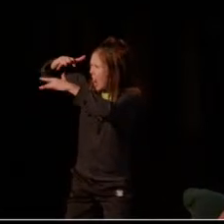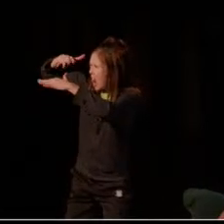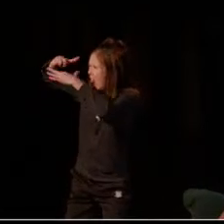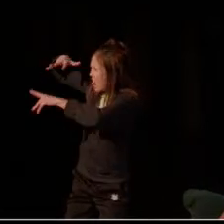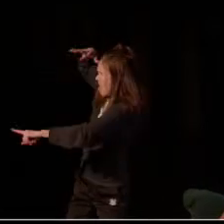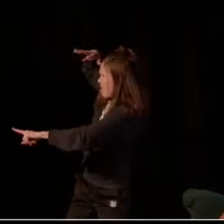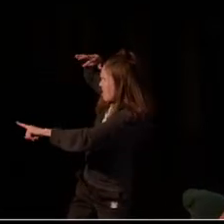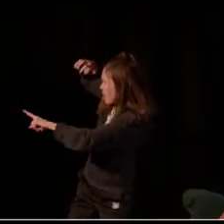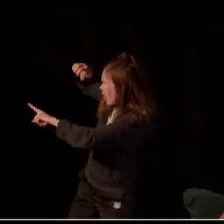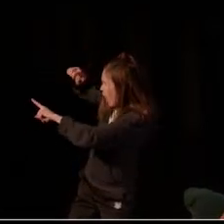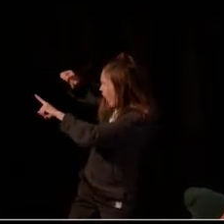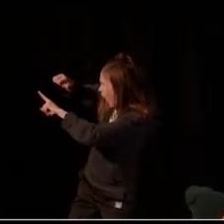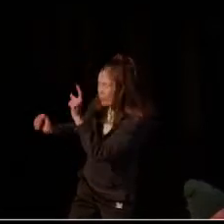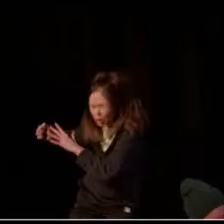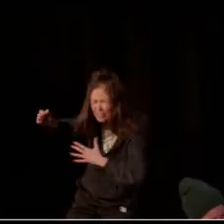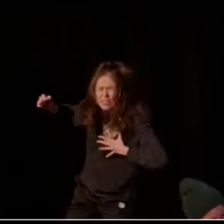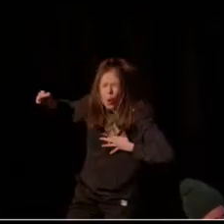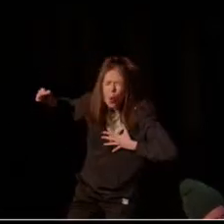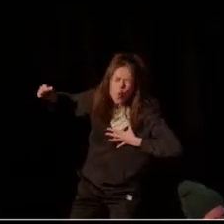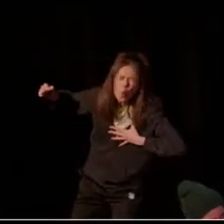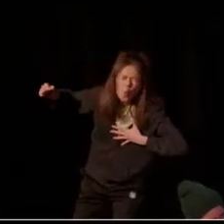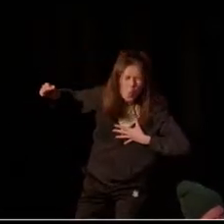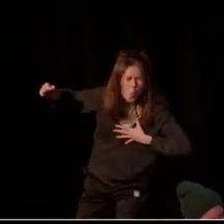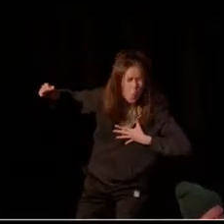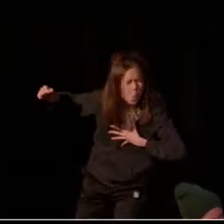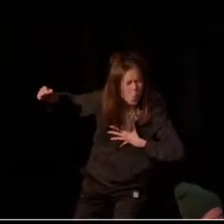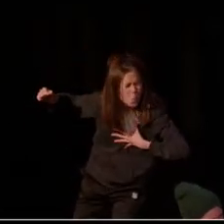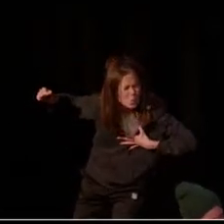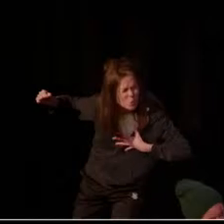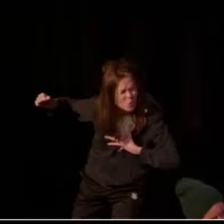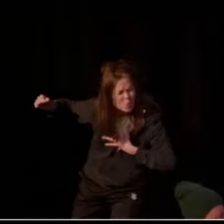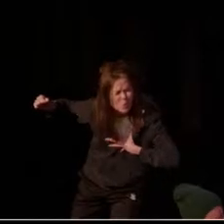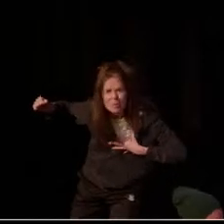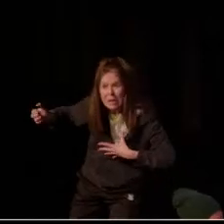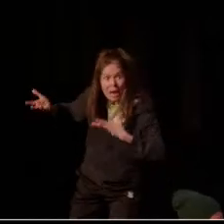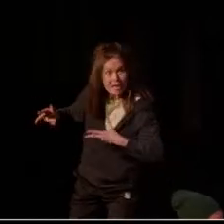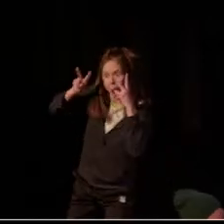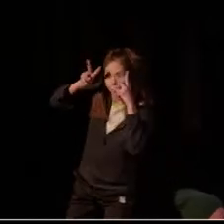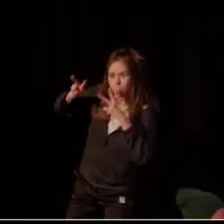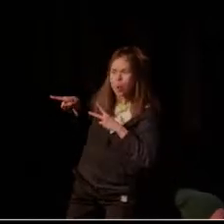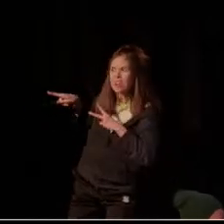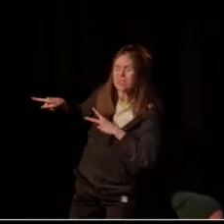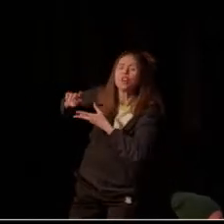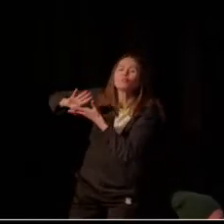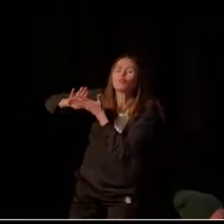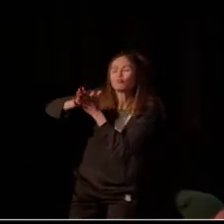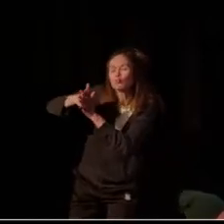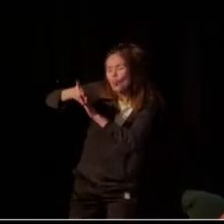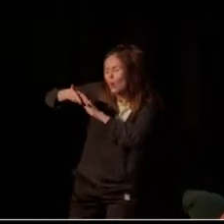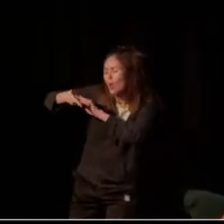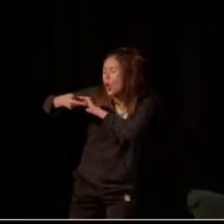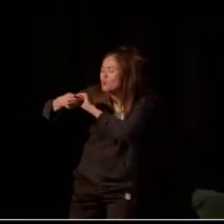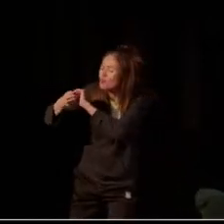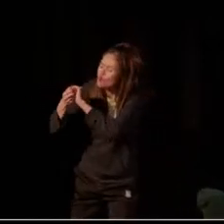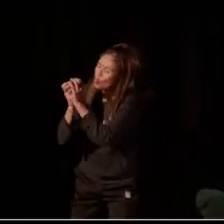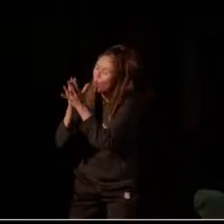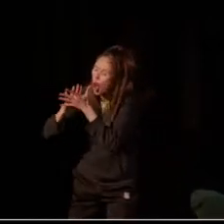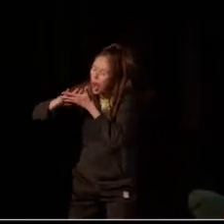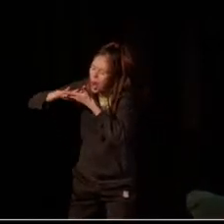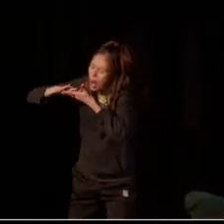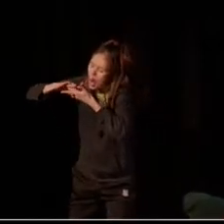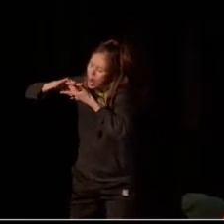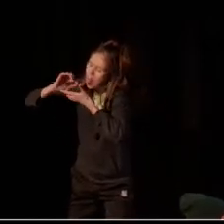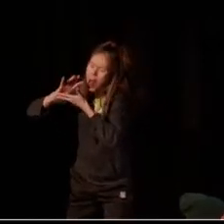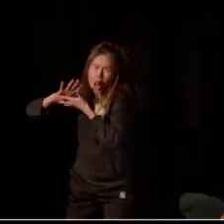players may I grant, but to be pressing palms and pinching fingers as they are now,